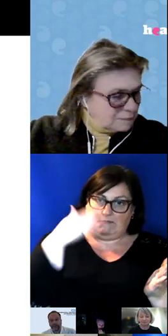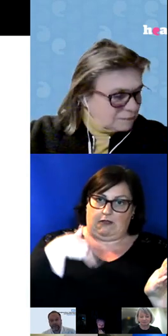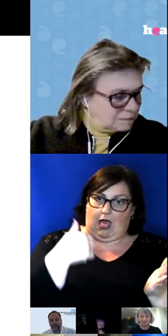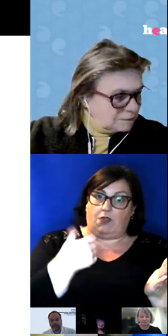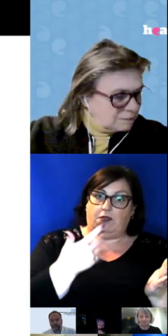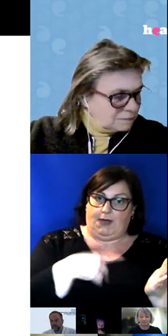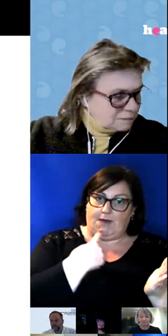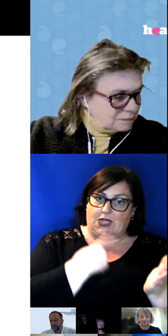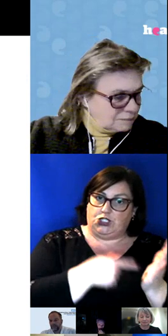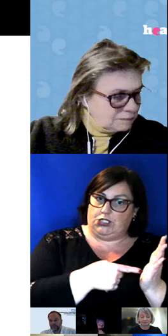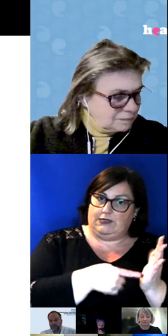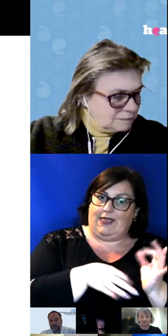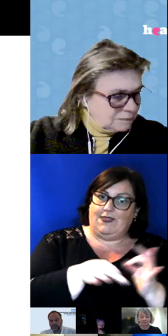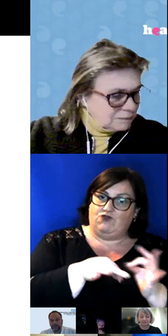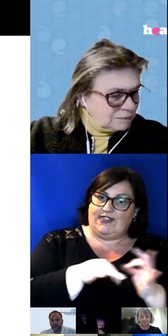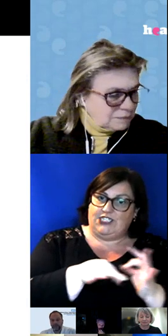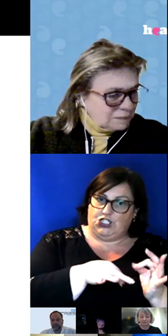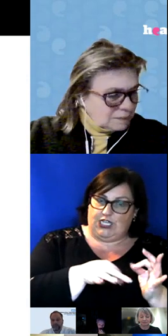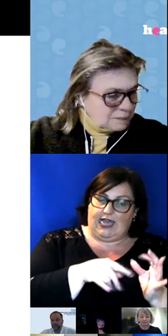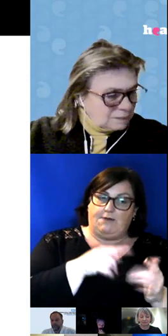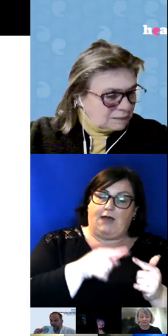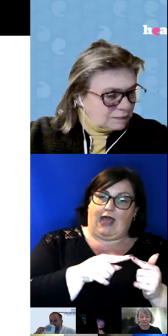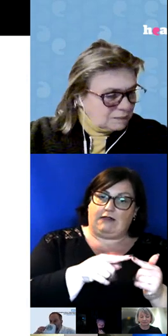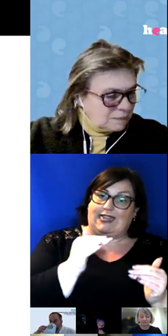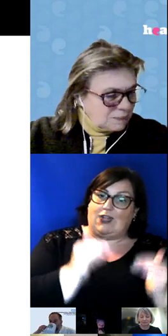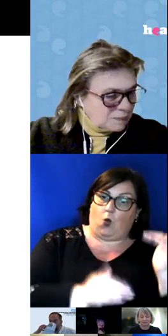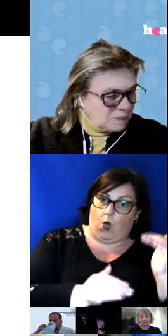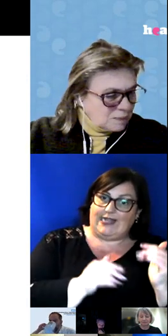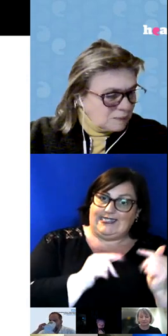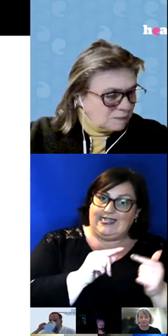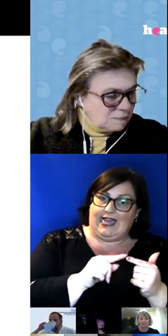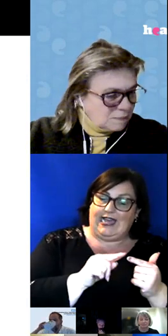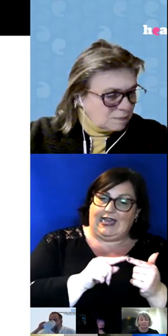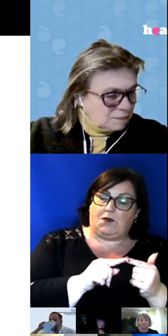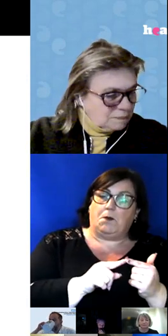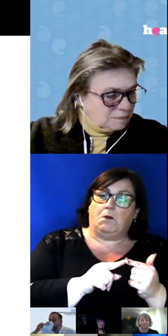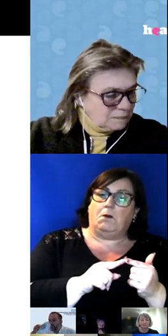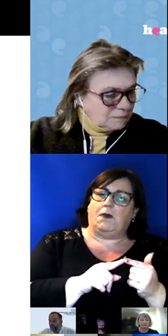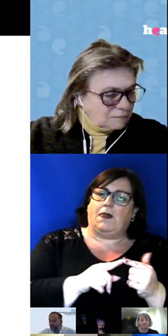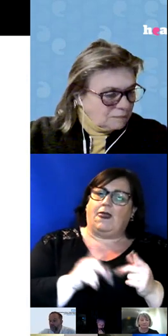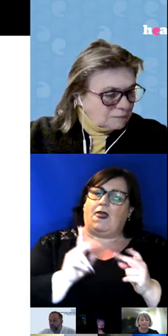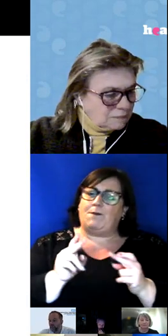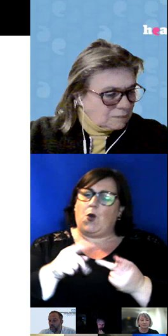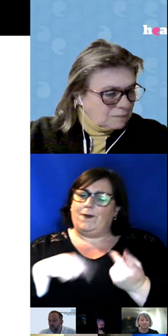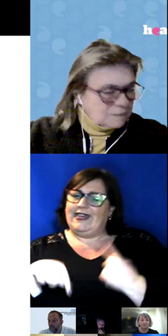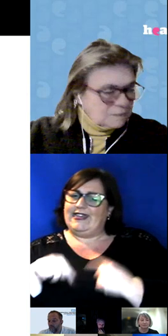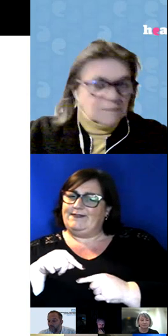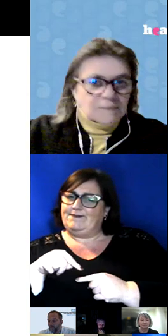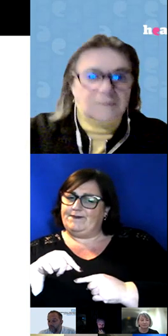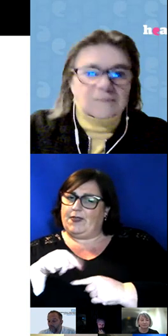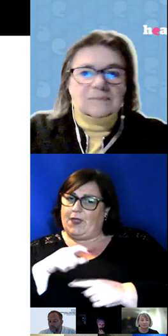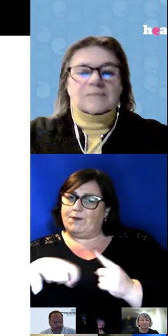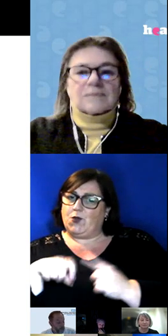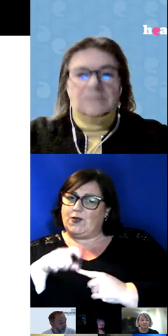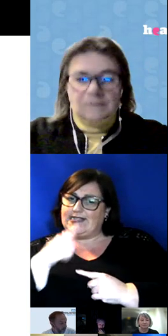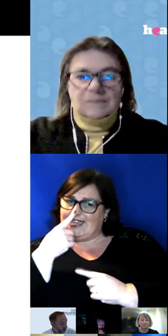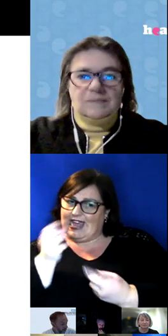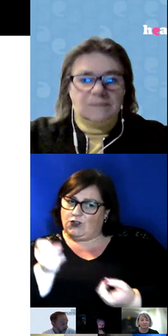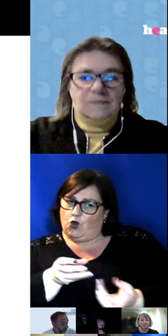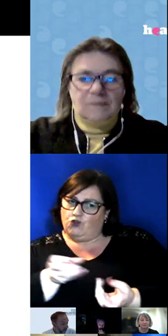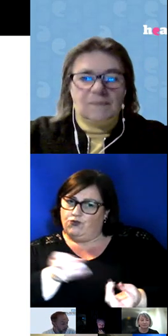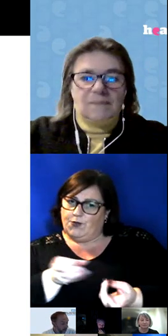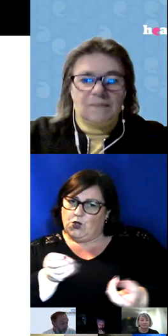support for tackling inequality. And I'm hoping that us and our communities can contribute to how that plan shapes,